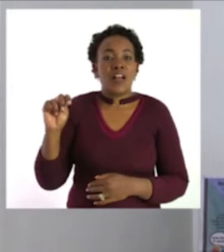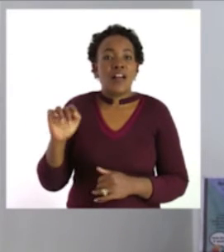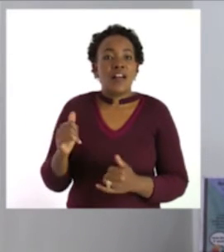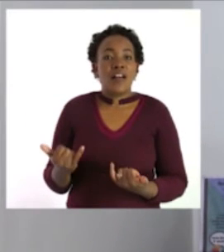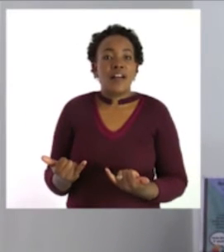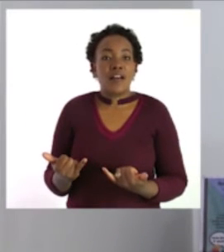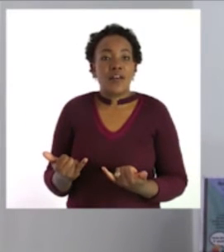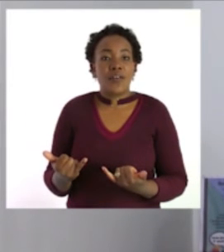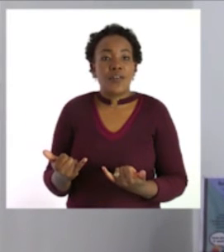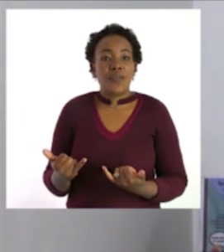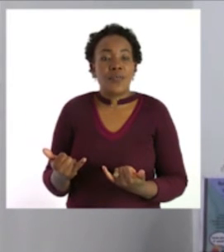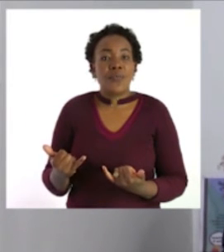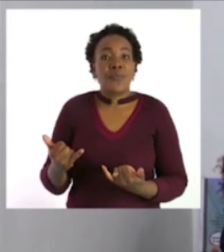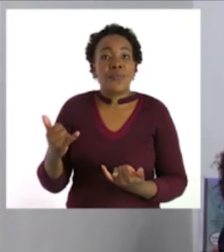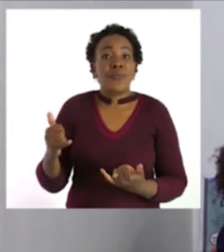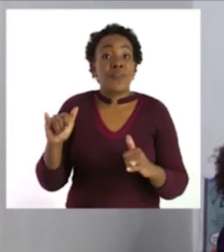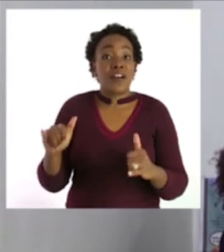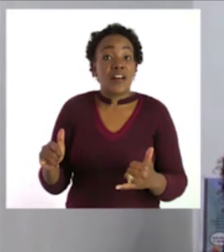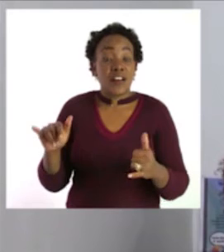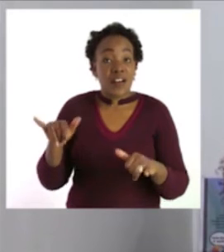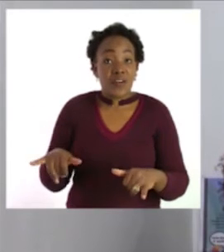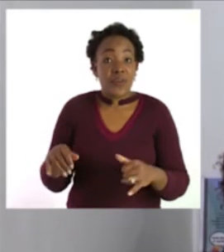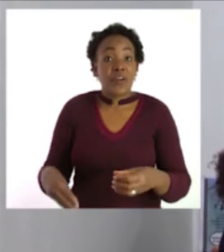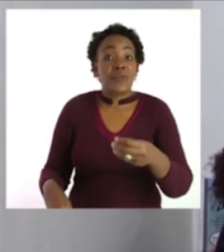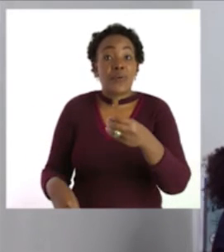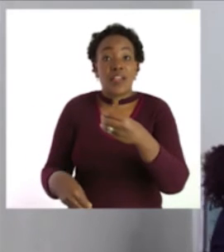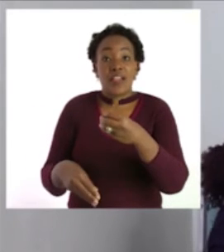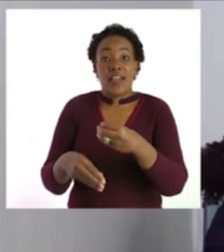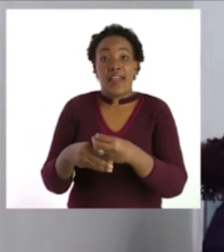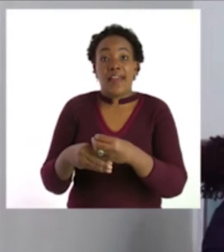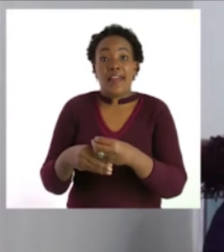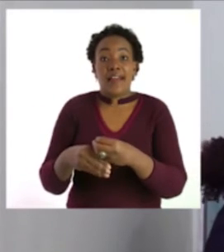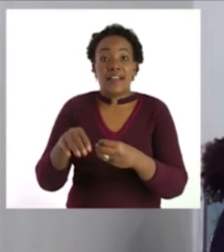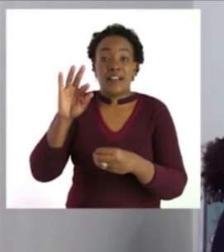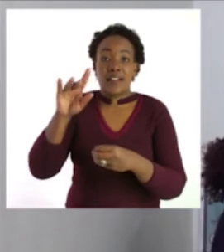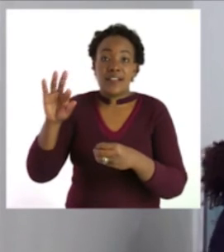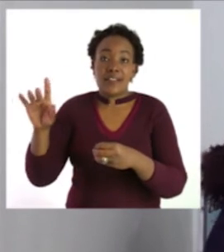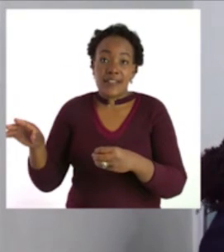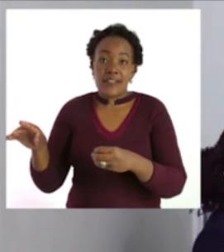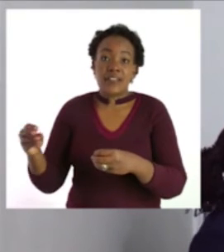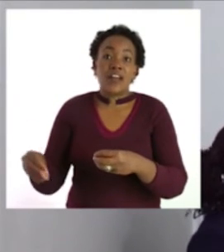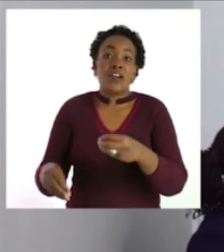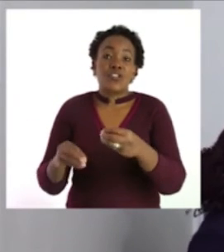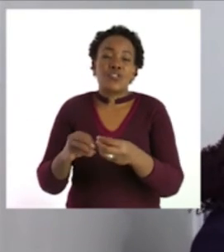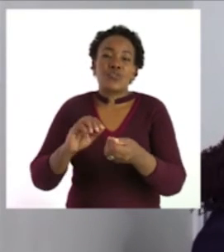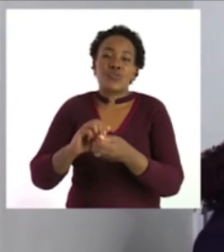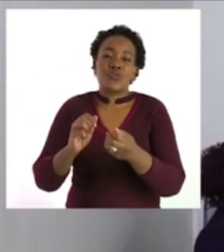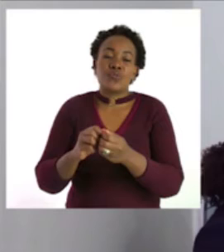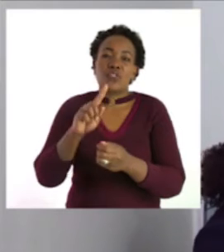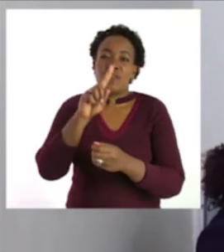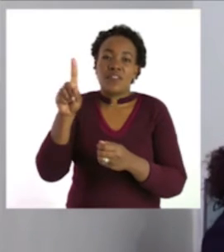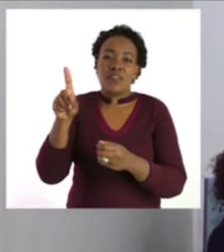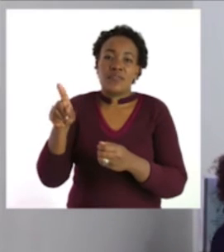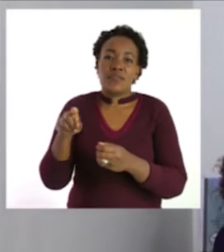we want to replace the beginning sound to form a new word. As you can see,